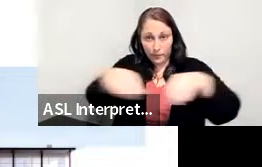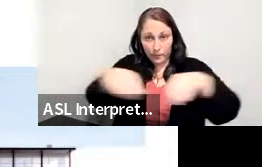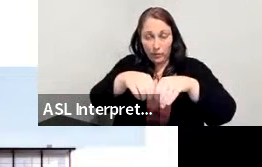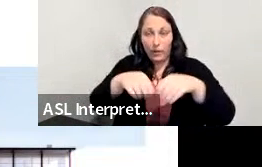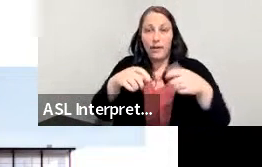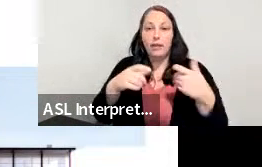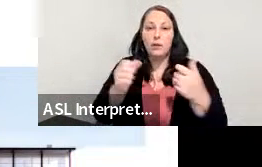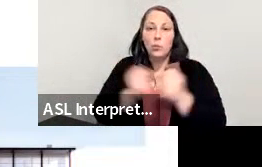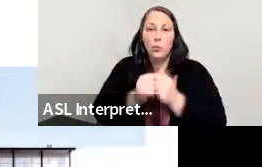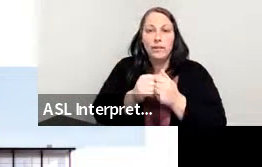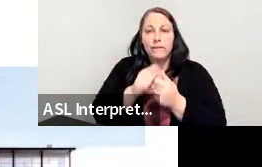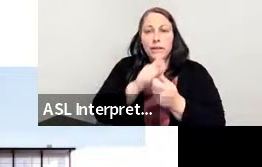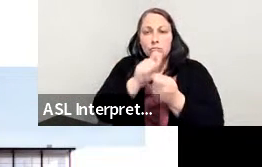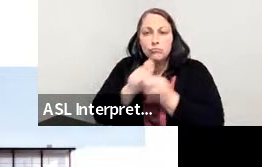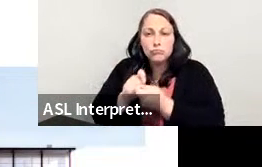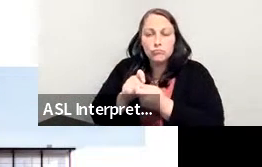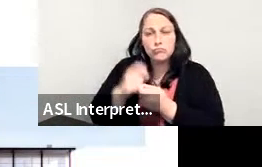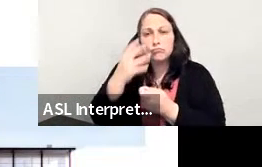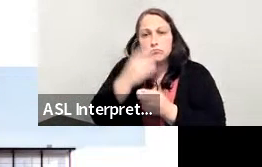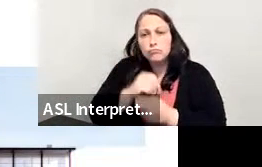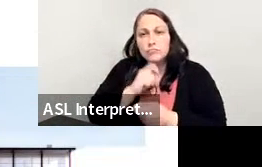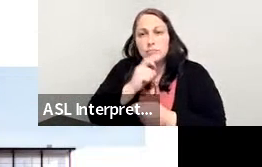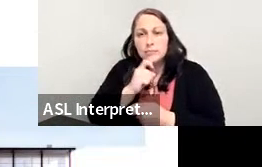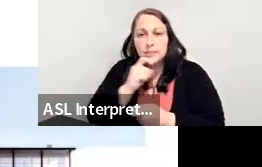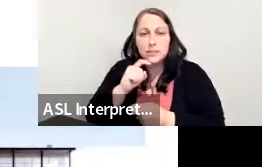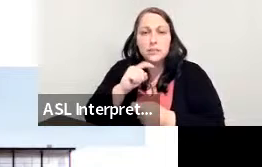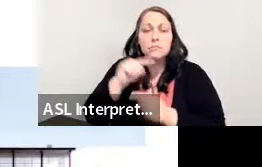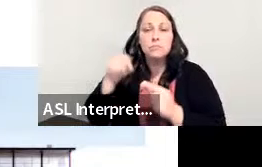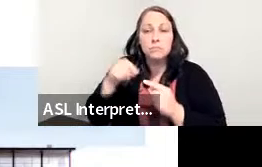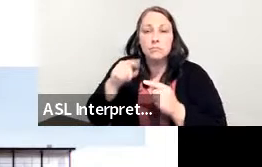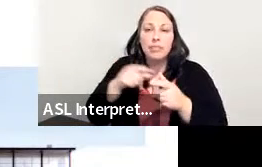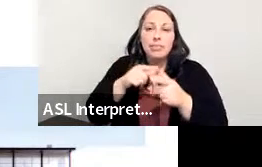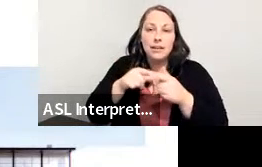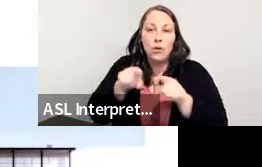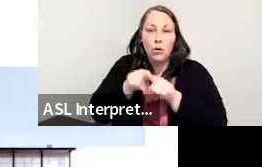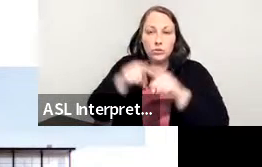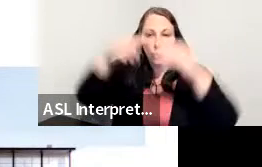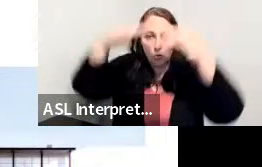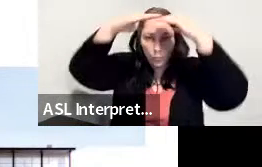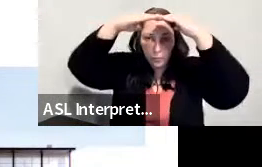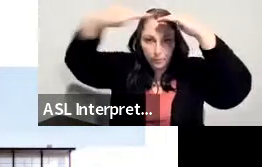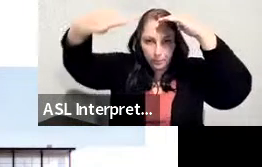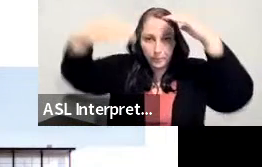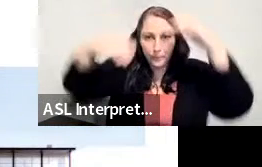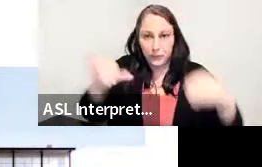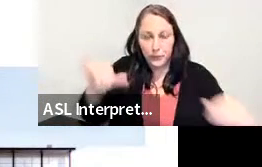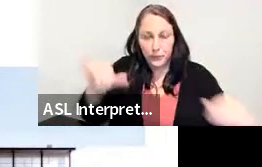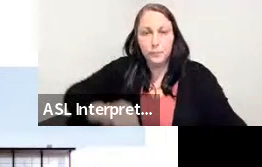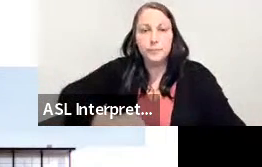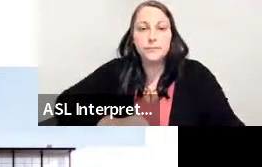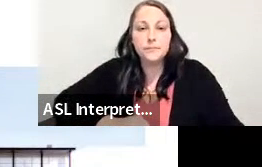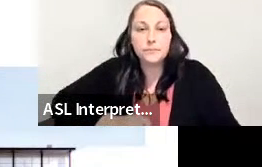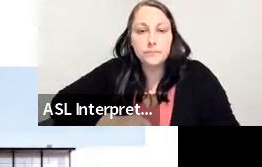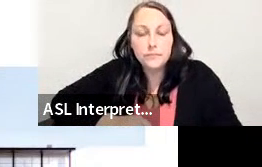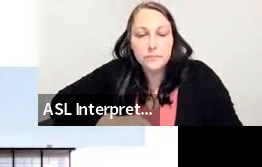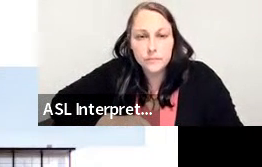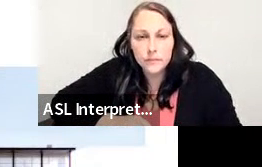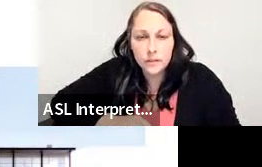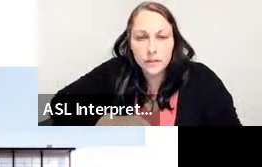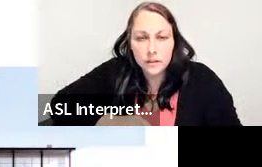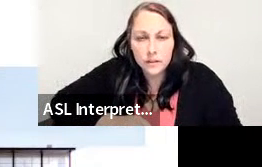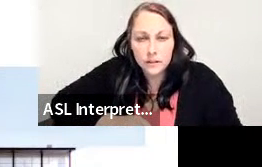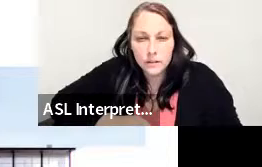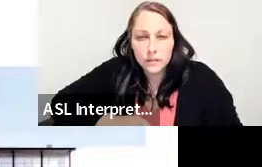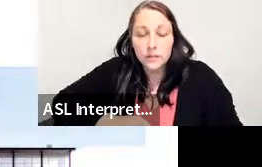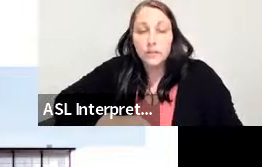with this bridge building that sort of bridges over the lobby and the sunken court on the other side. And also